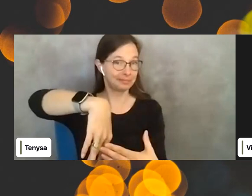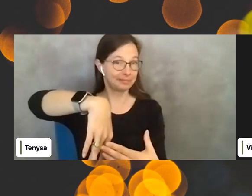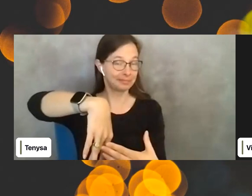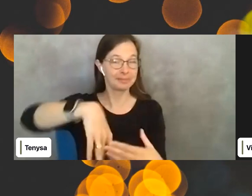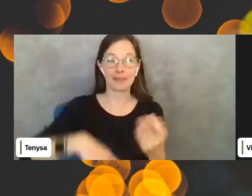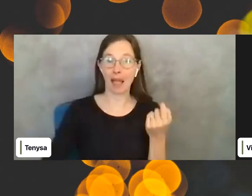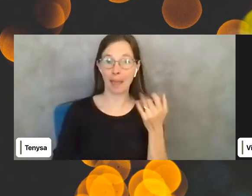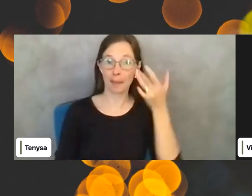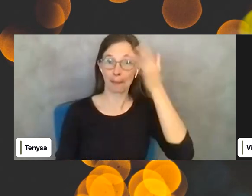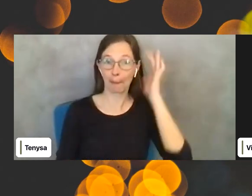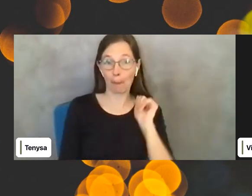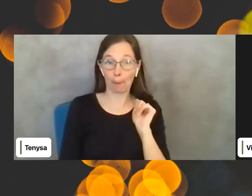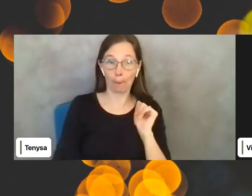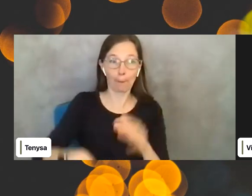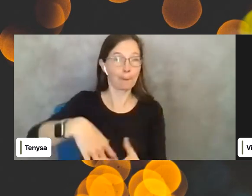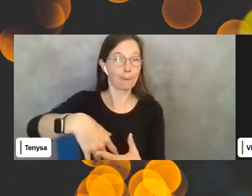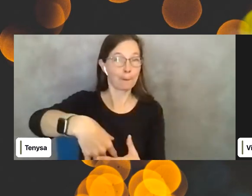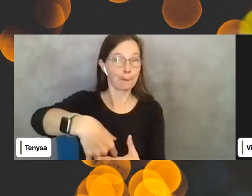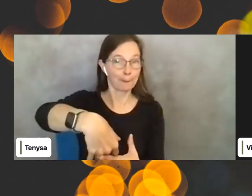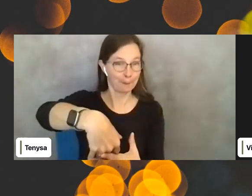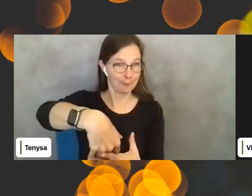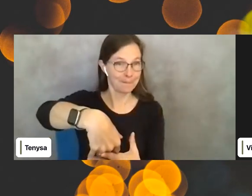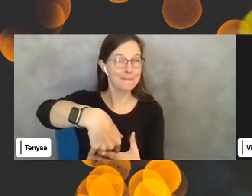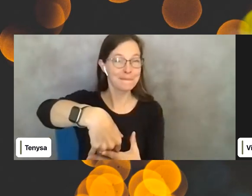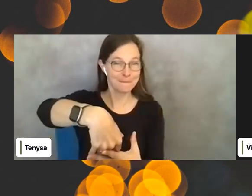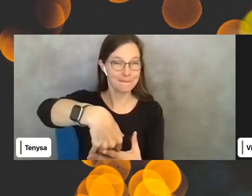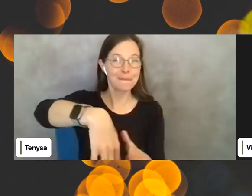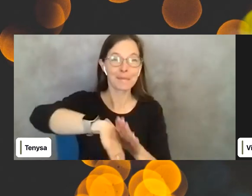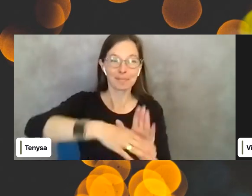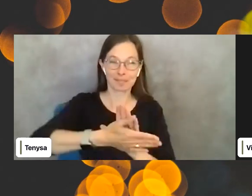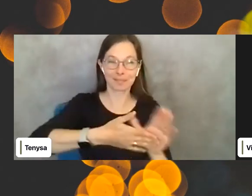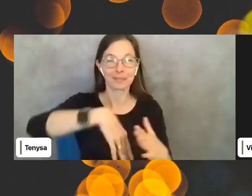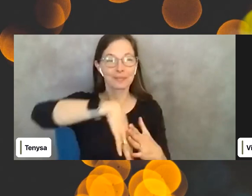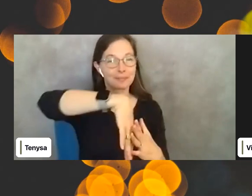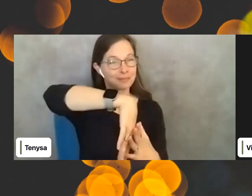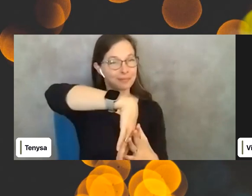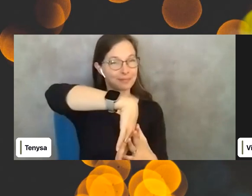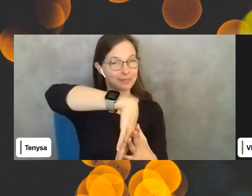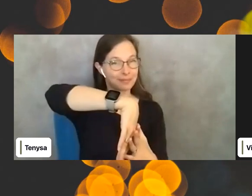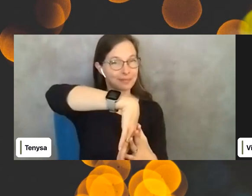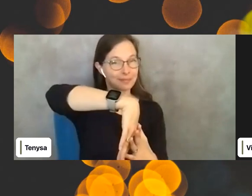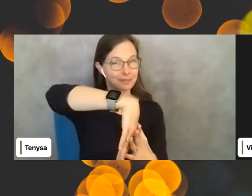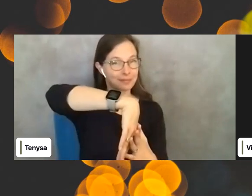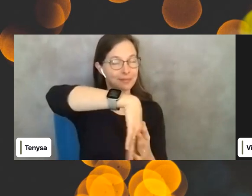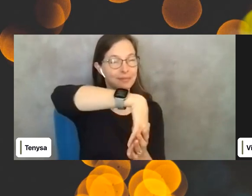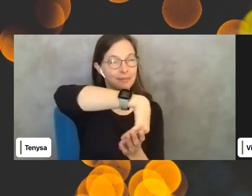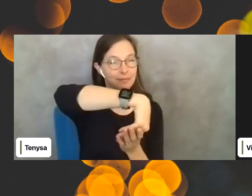we pull. Love it. Very nice and gently stretch this side.